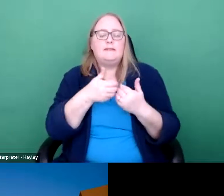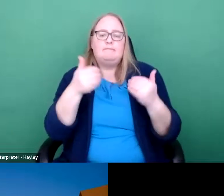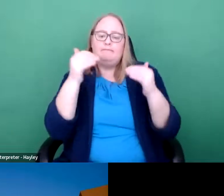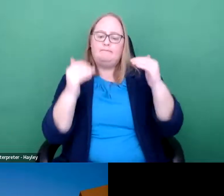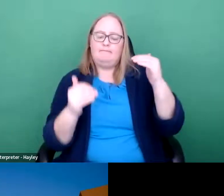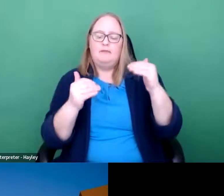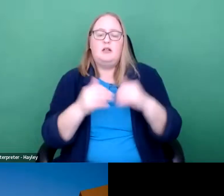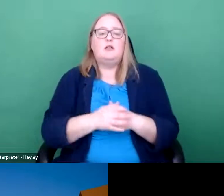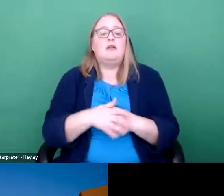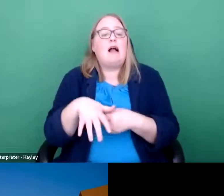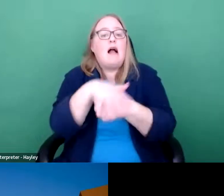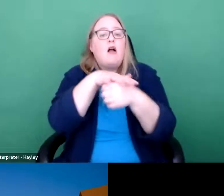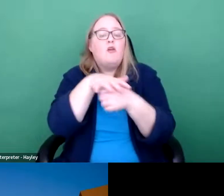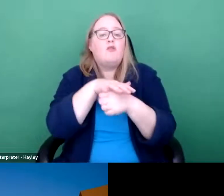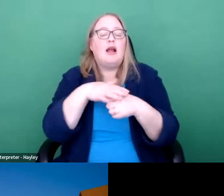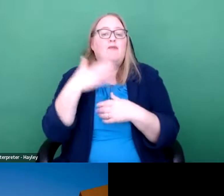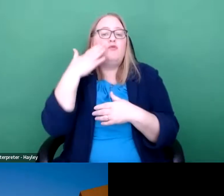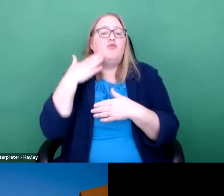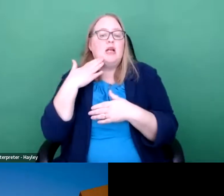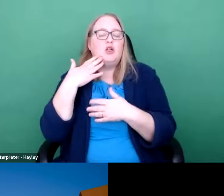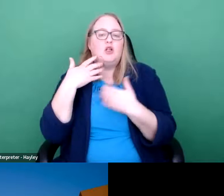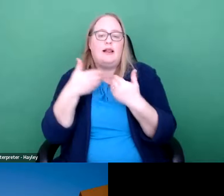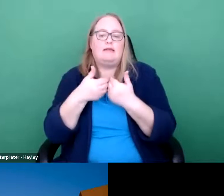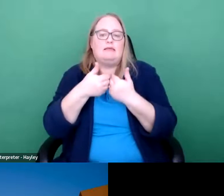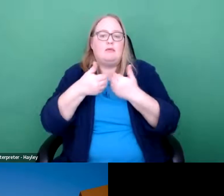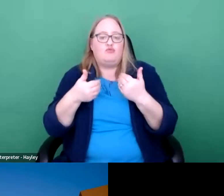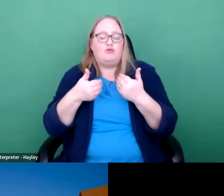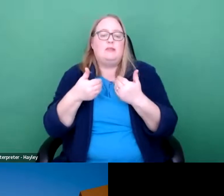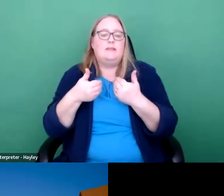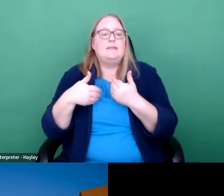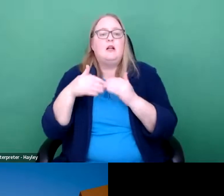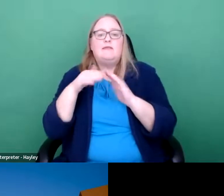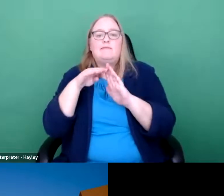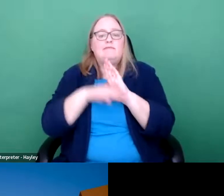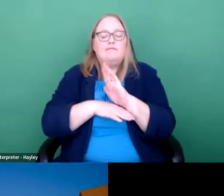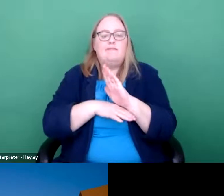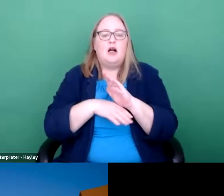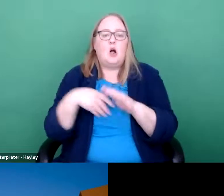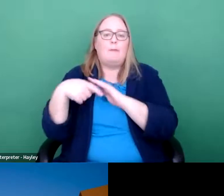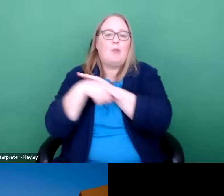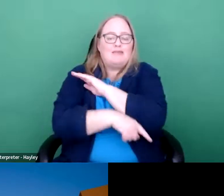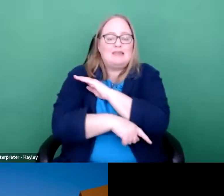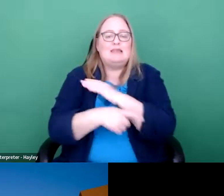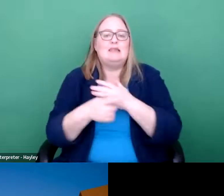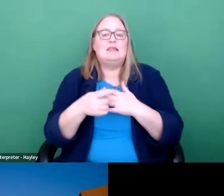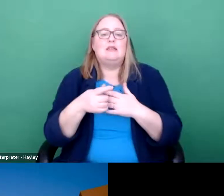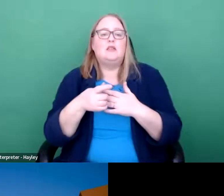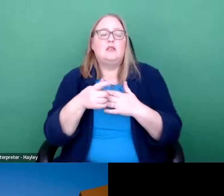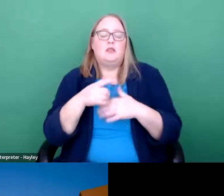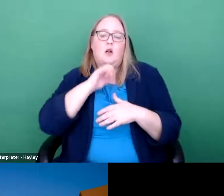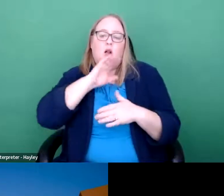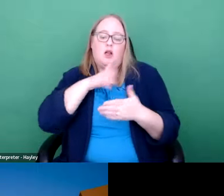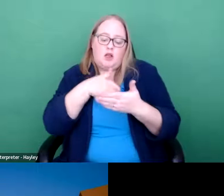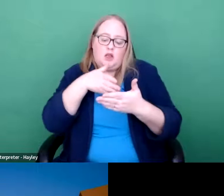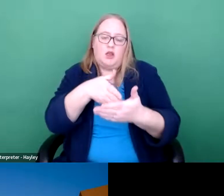poverty affects not only adoption, but barriers to internet use and what people do online.